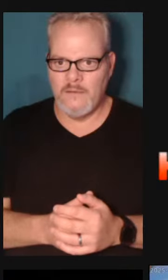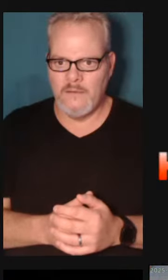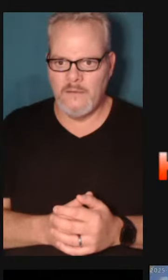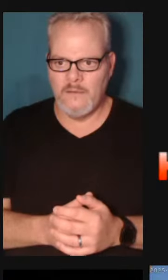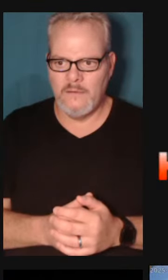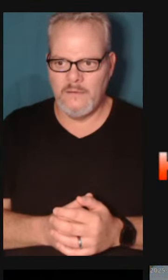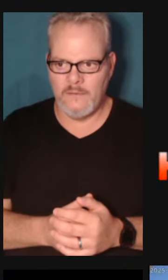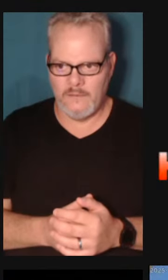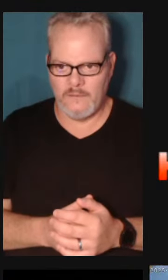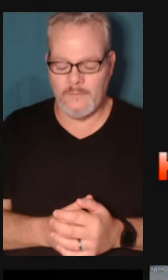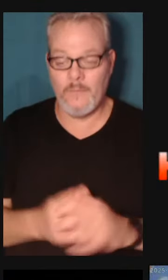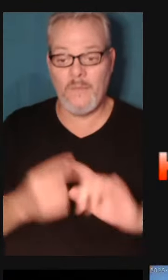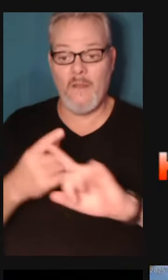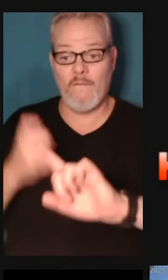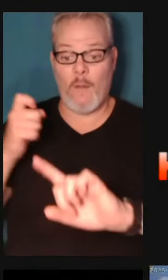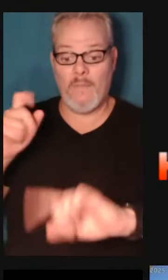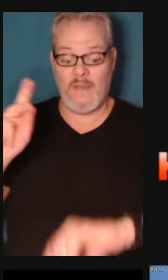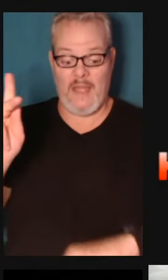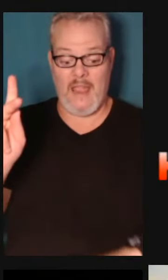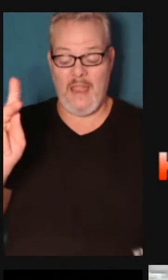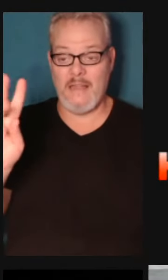And from the KW camera view,